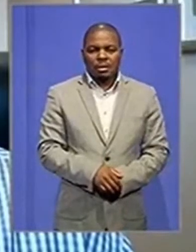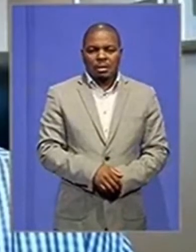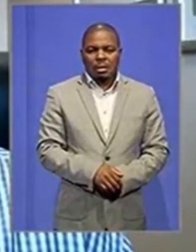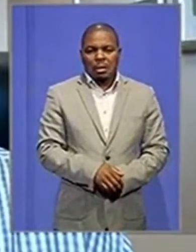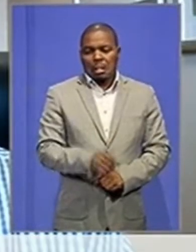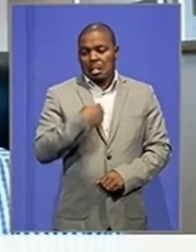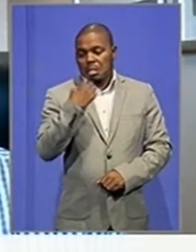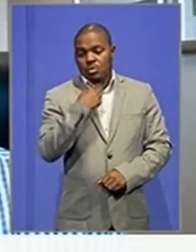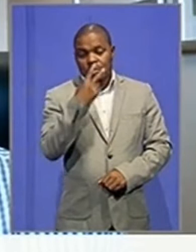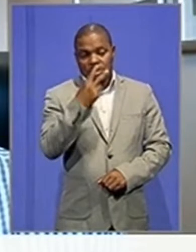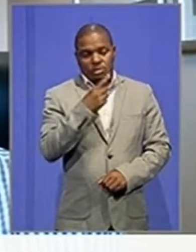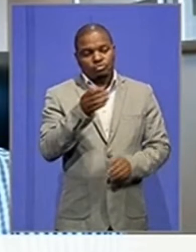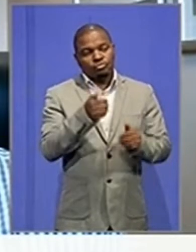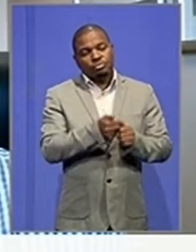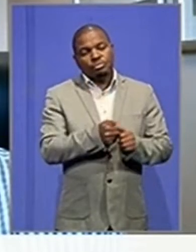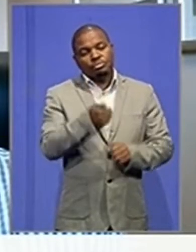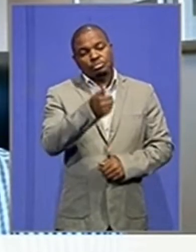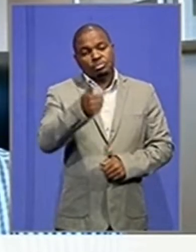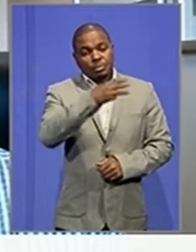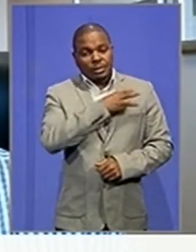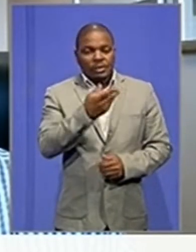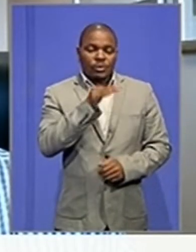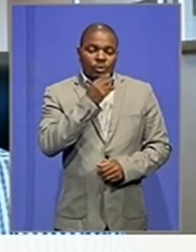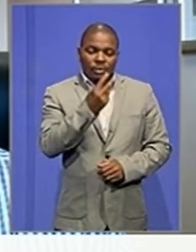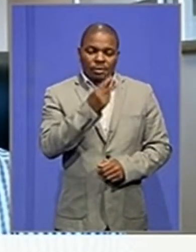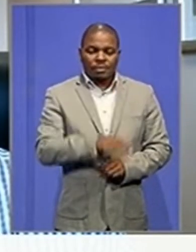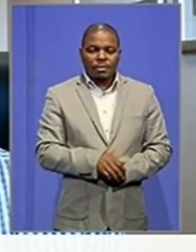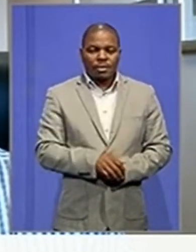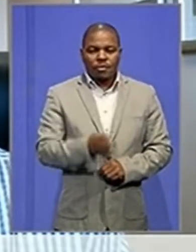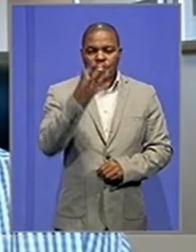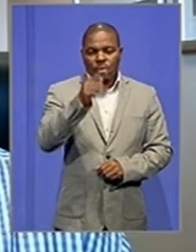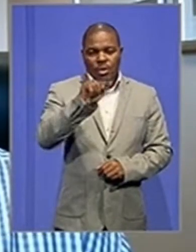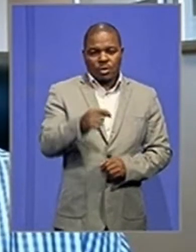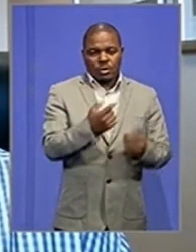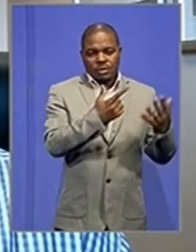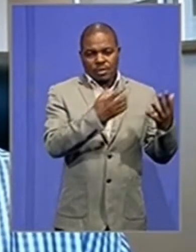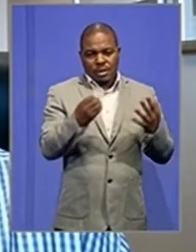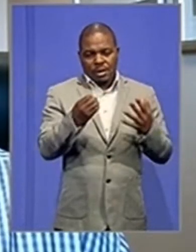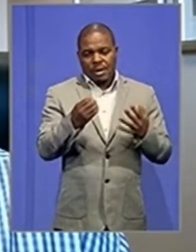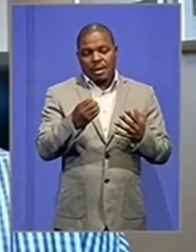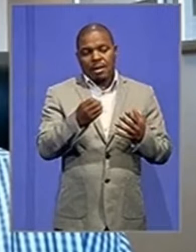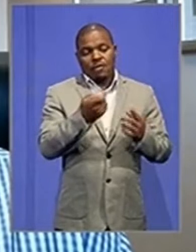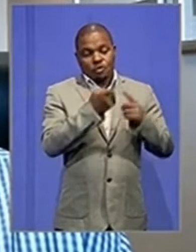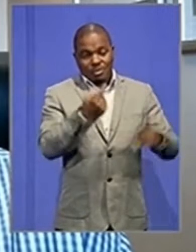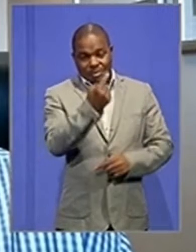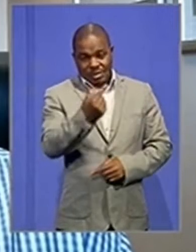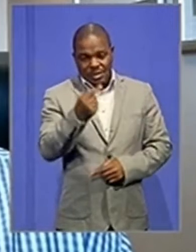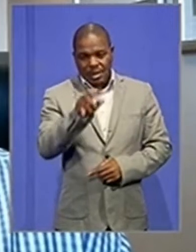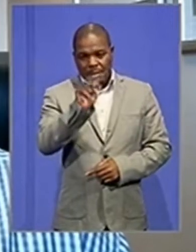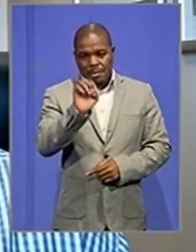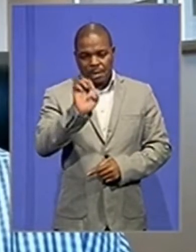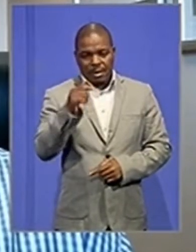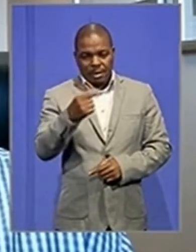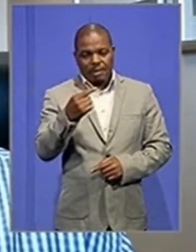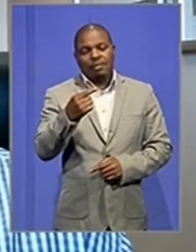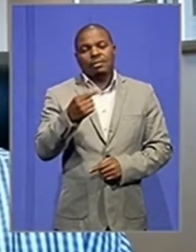received from the General Manager of Peking, R.V. Singh, is 4,700 Rand per megawatt. So that's where we are.